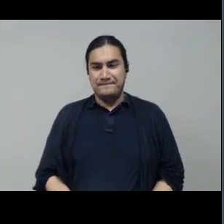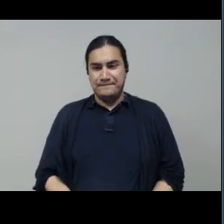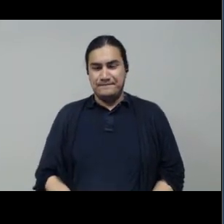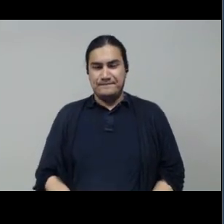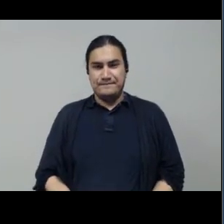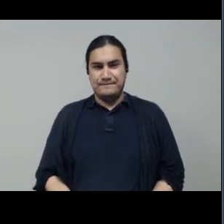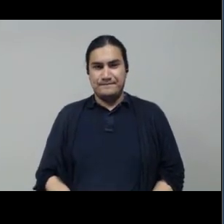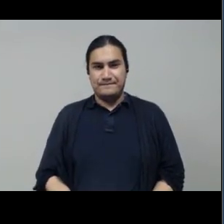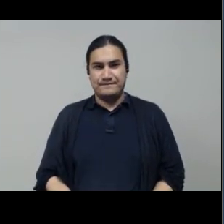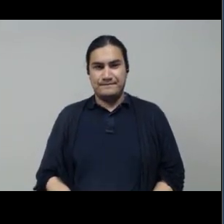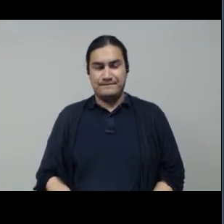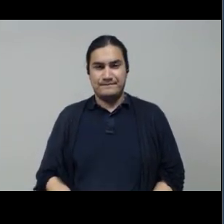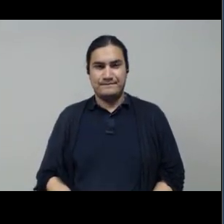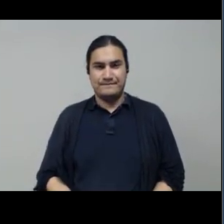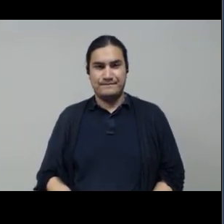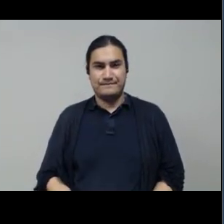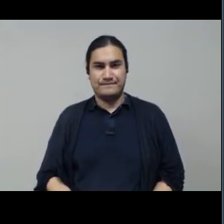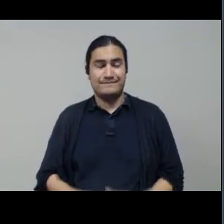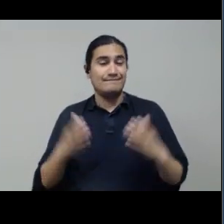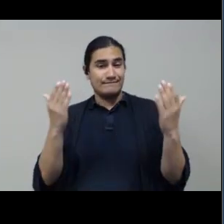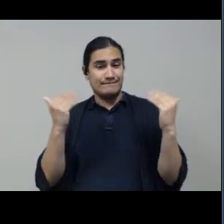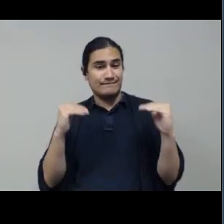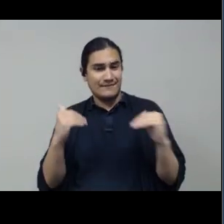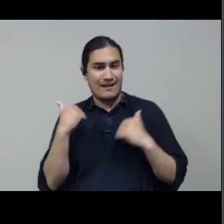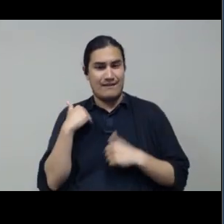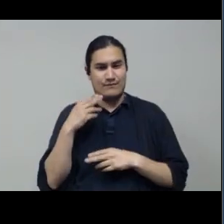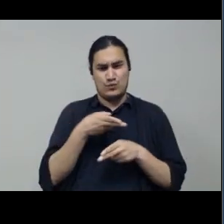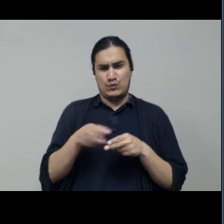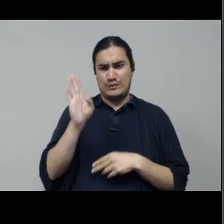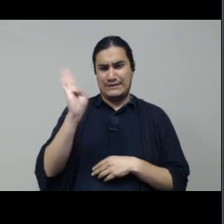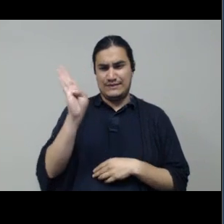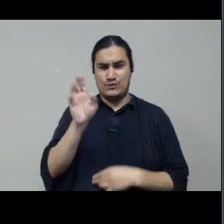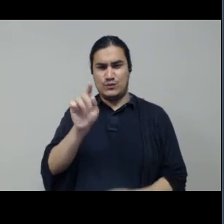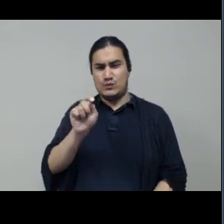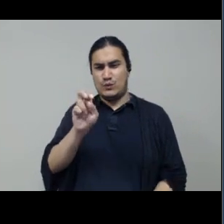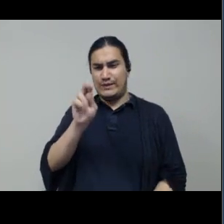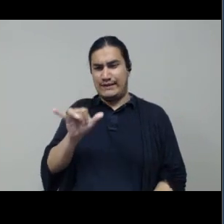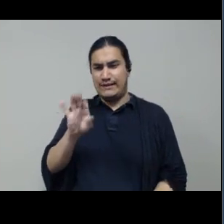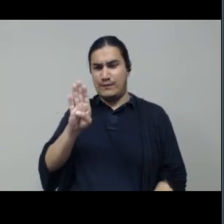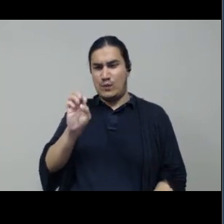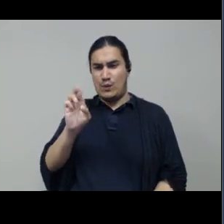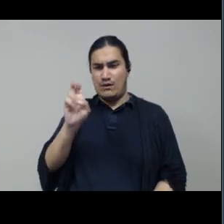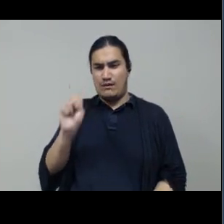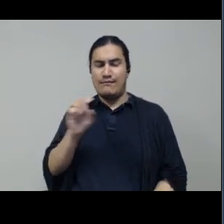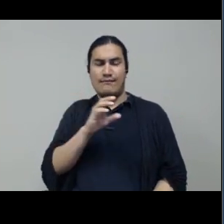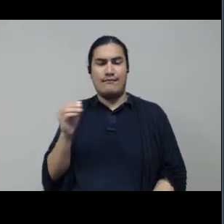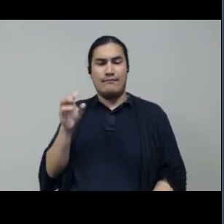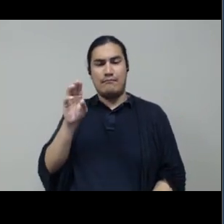And next, we have a short presentation from Tony Boren and Mike Leonardo.